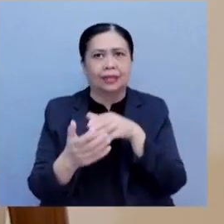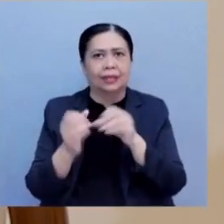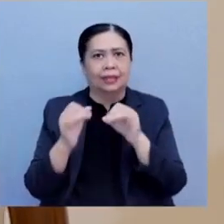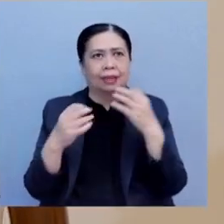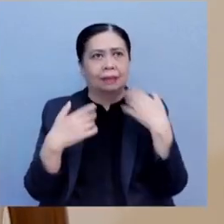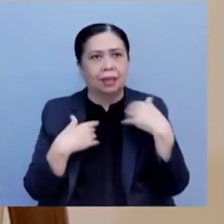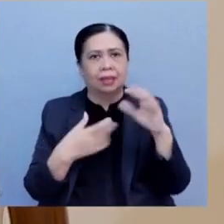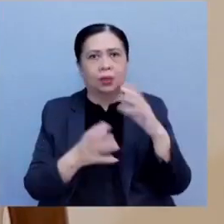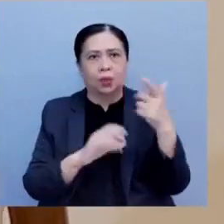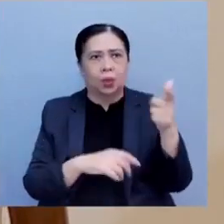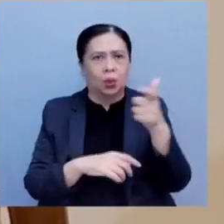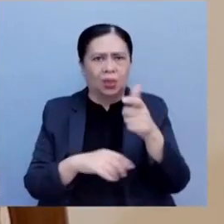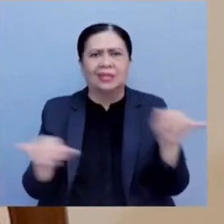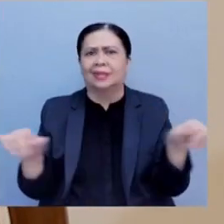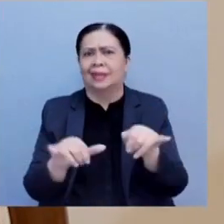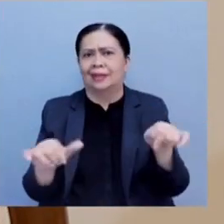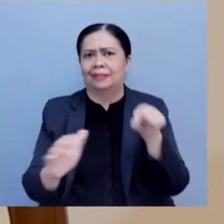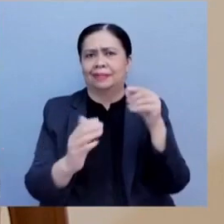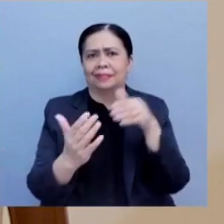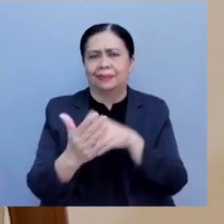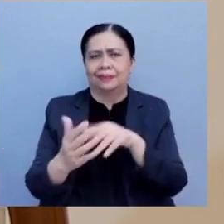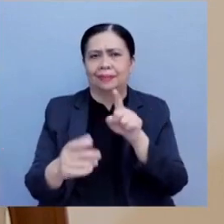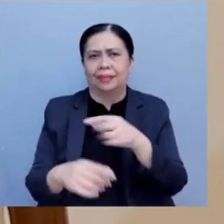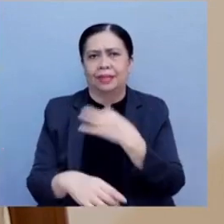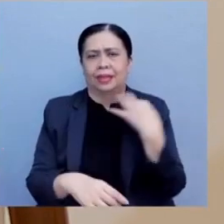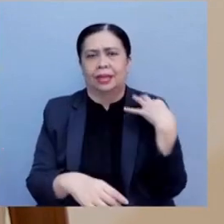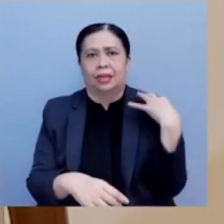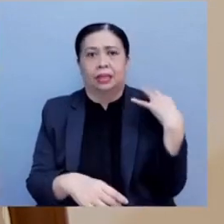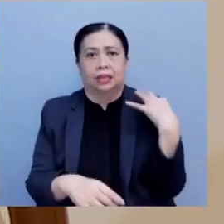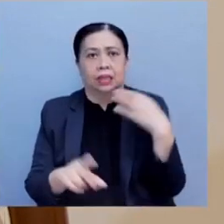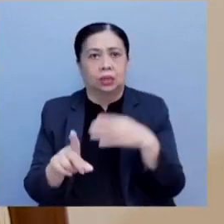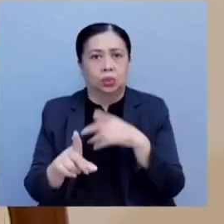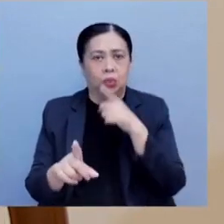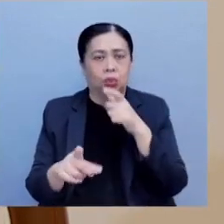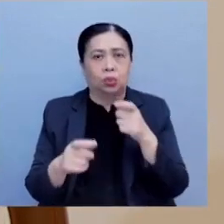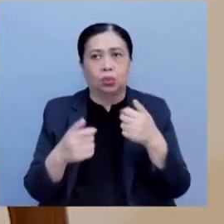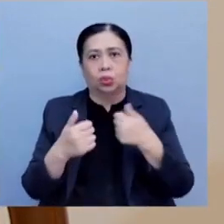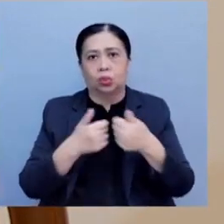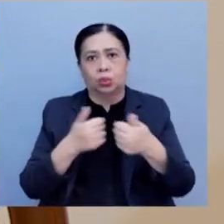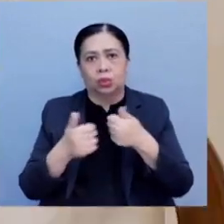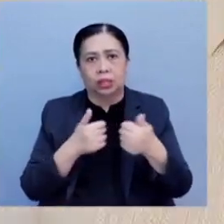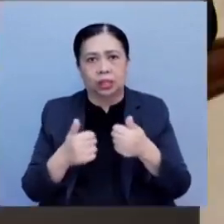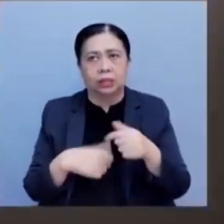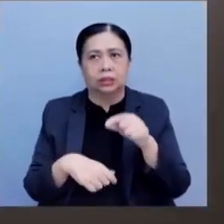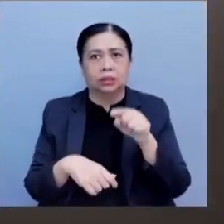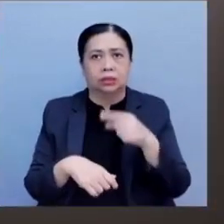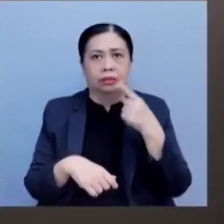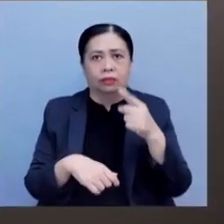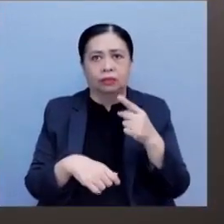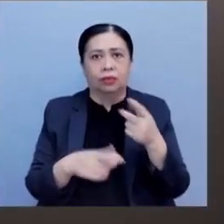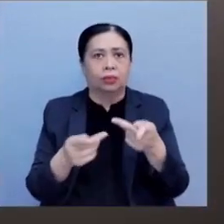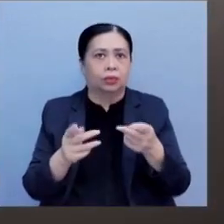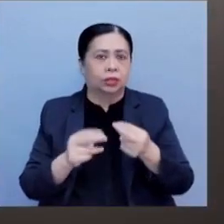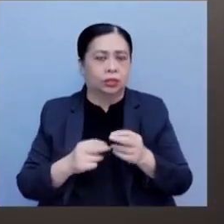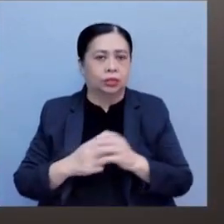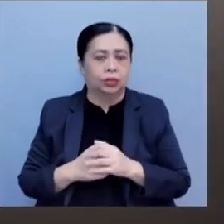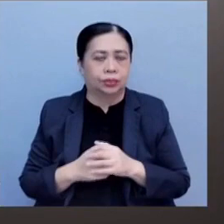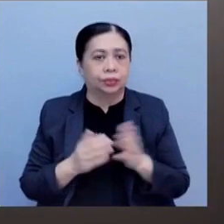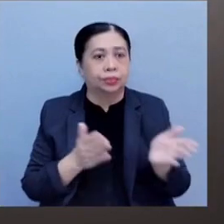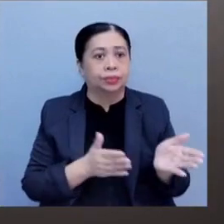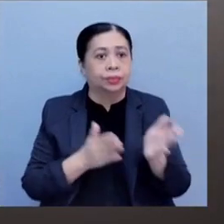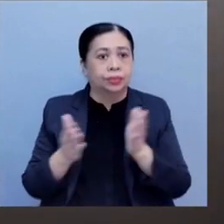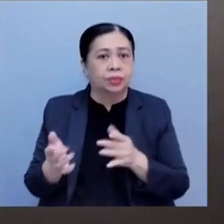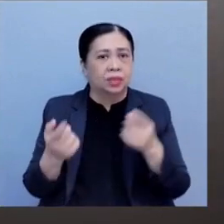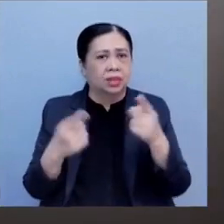karahasan na against po sa isang kandidato na tumatakbo, isang incumbent na tumatakbo. In the meantime, incidents